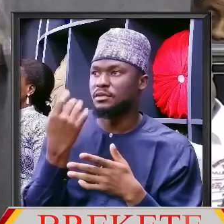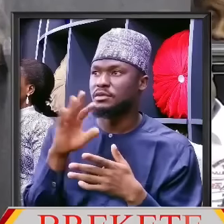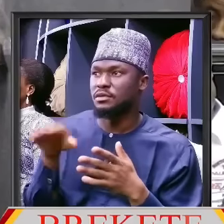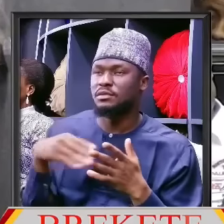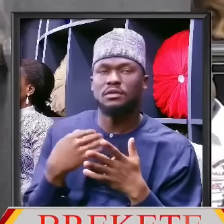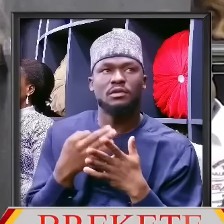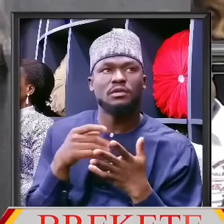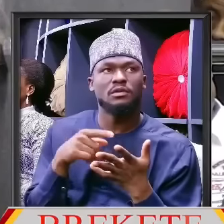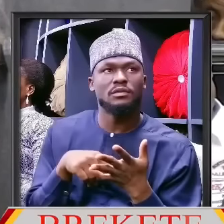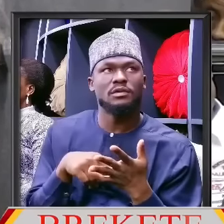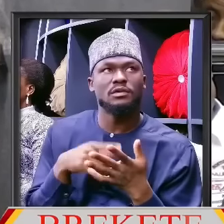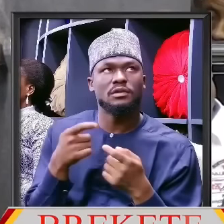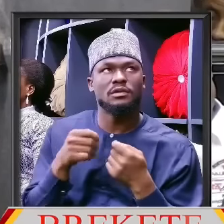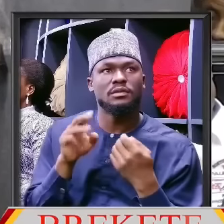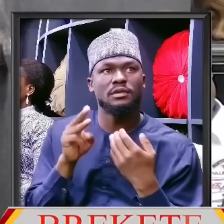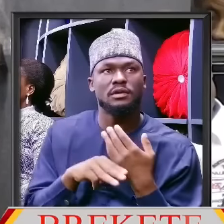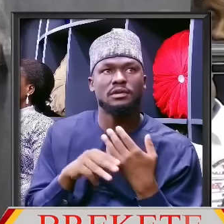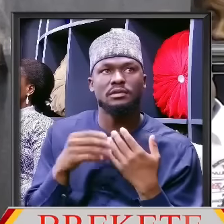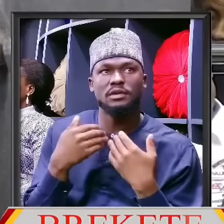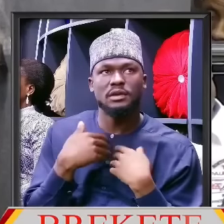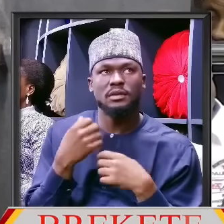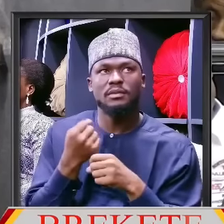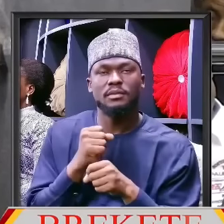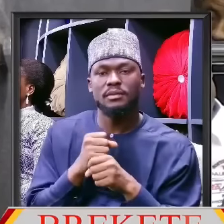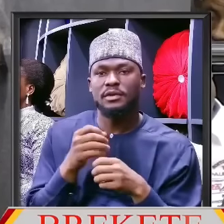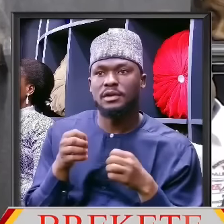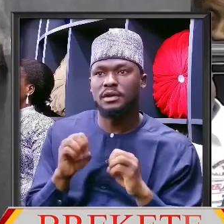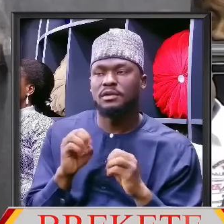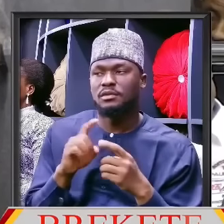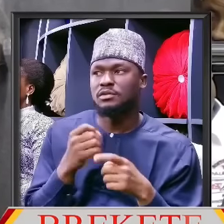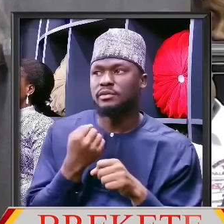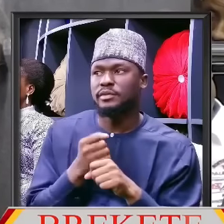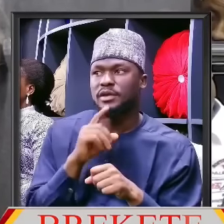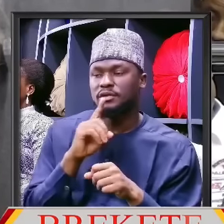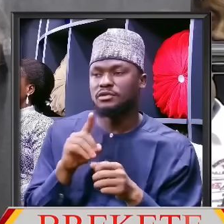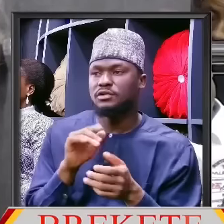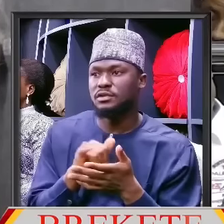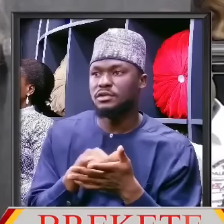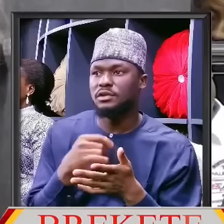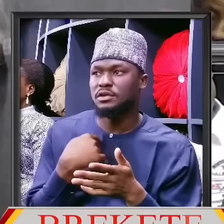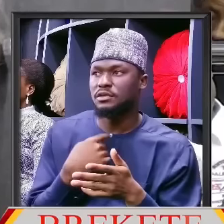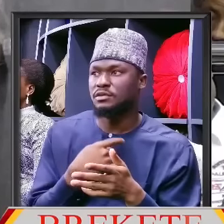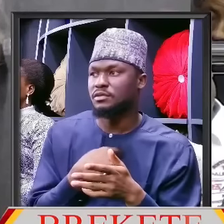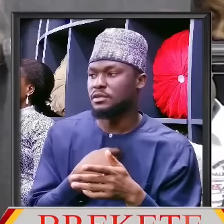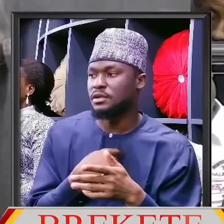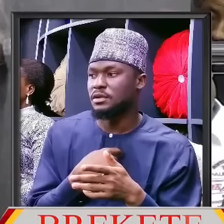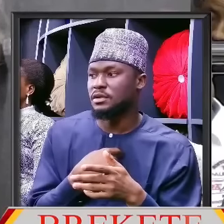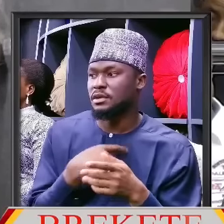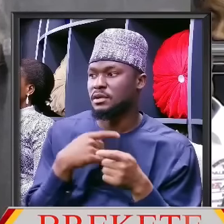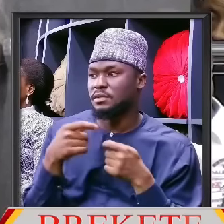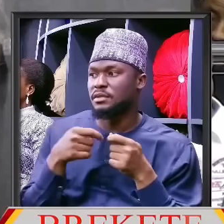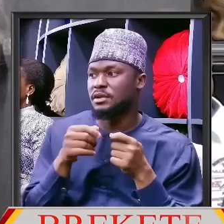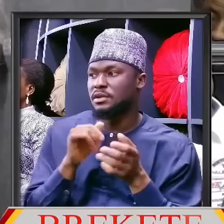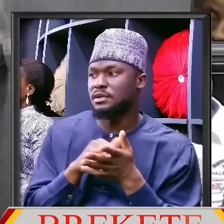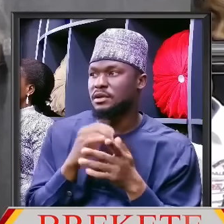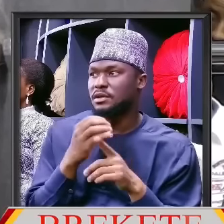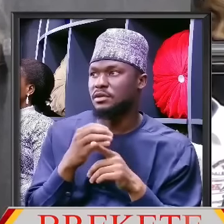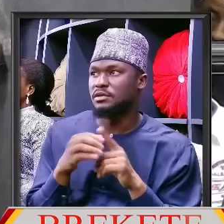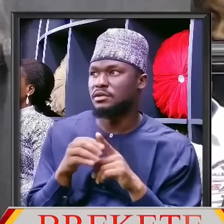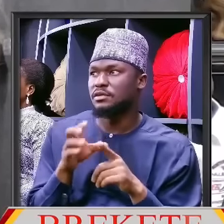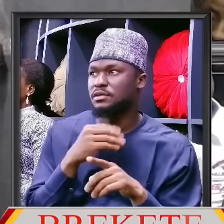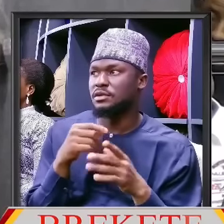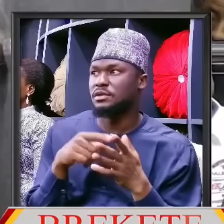all of that, management done the make effort to ensure, say, we redress the situation.